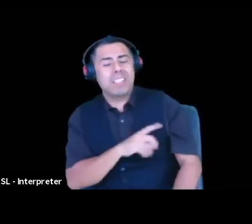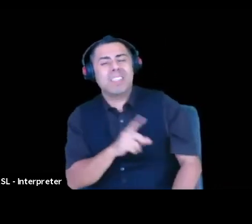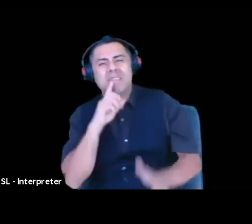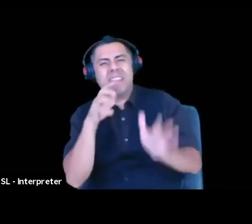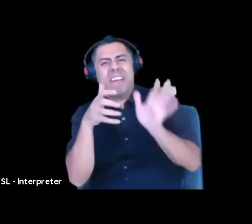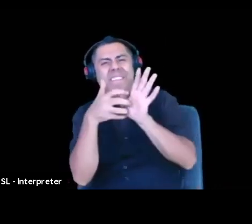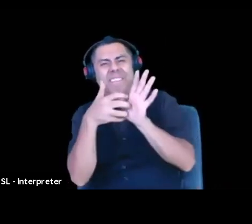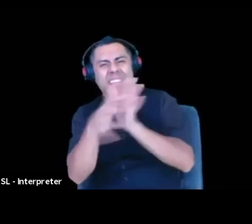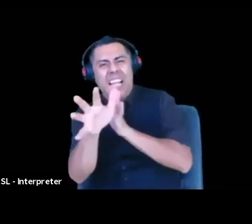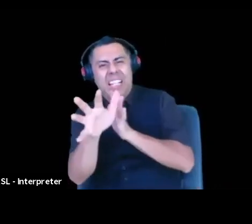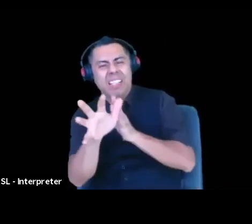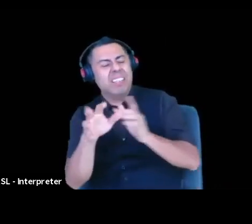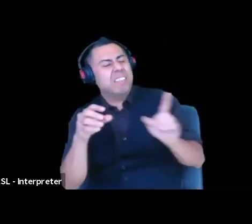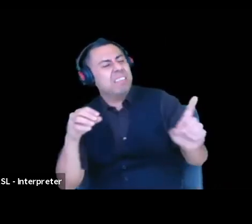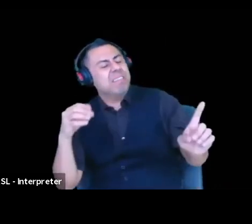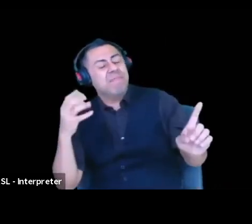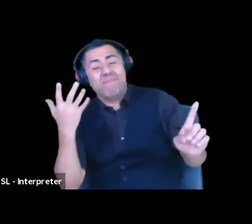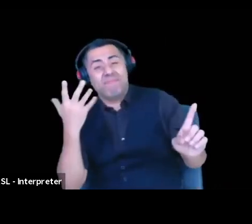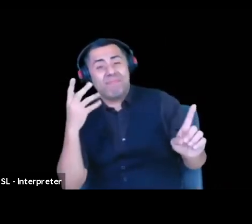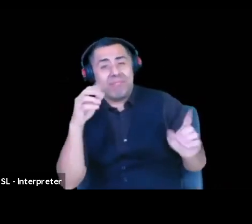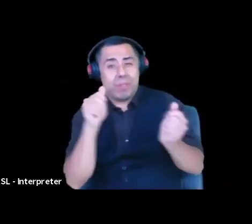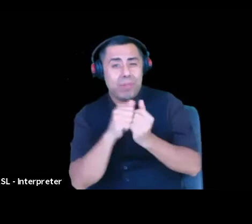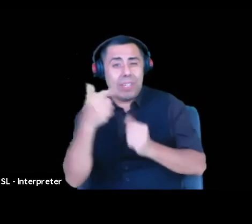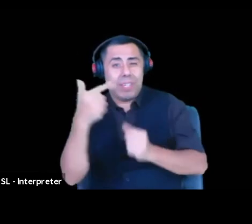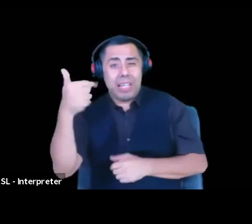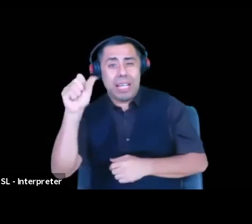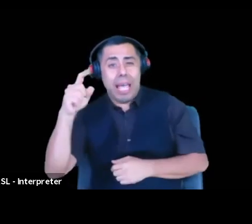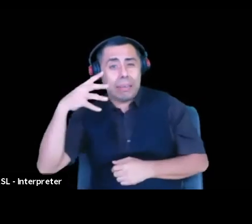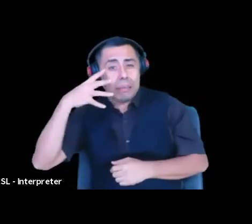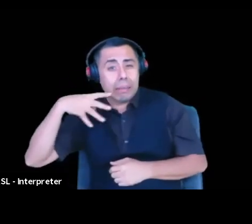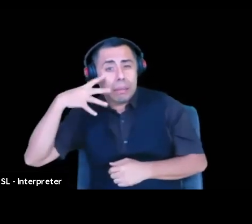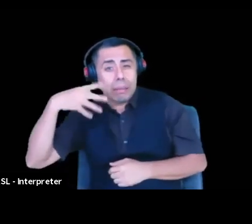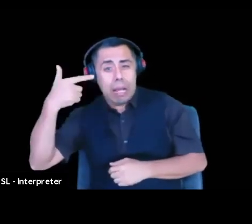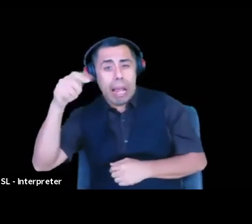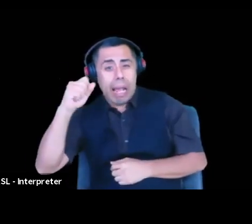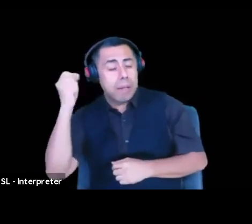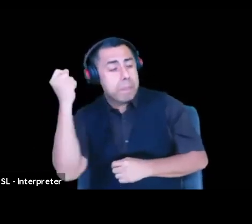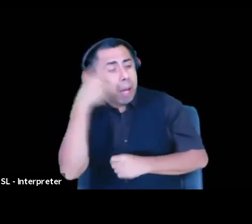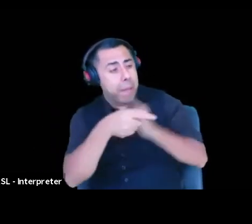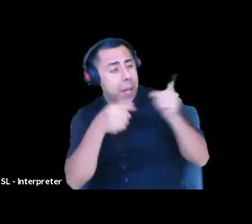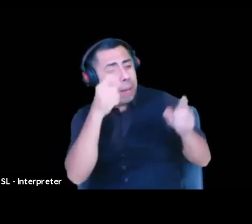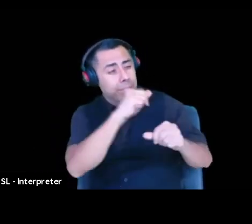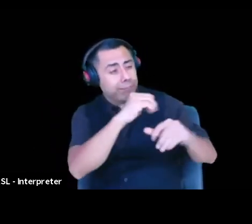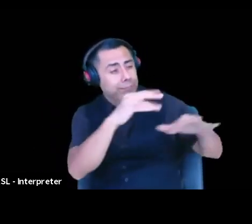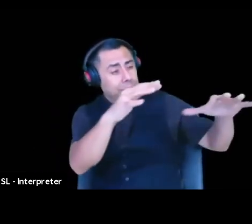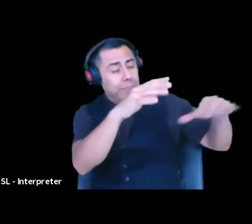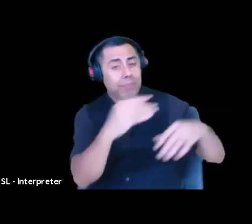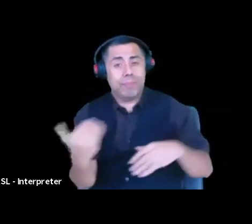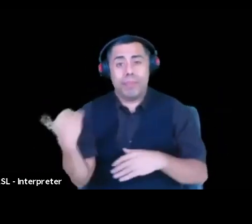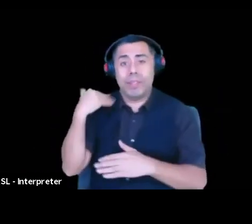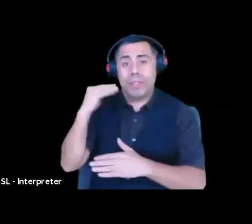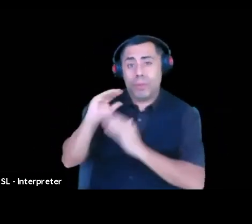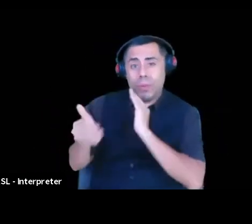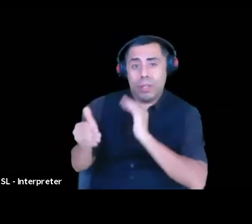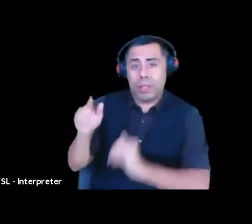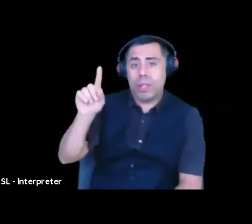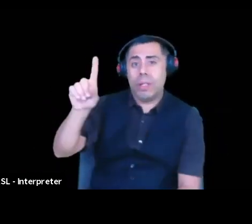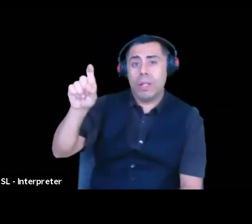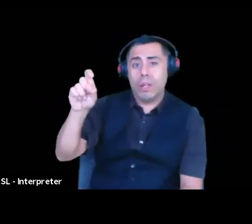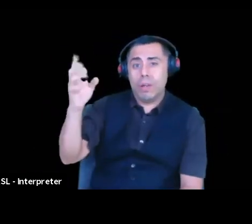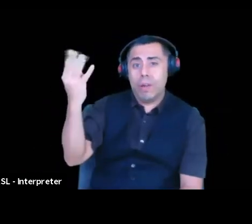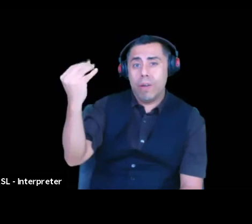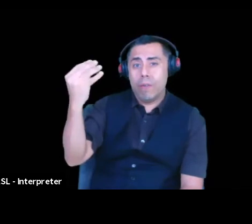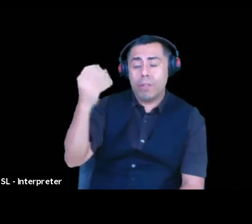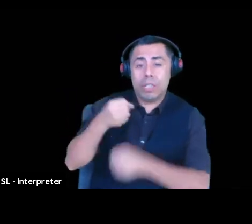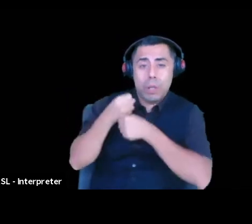tear gassing people. And over the weekend, 114 protesters were arrested. Many of them were